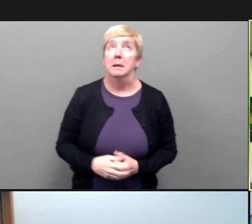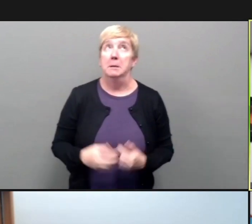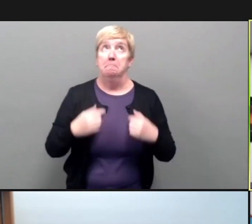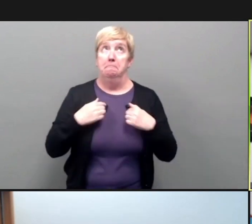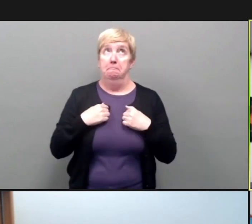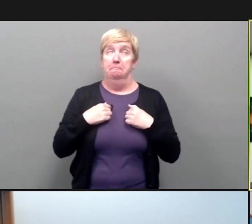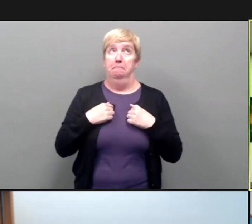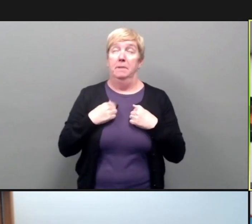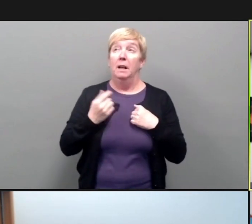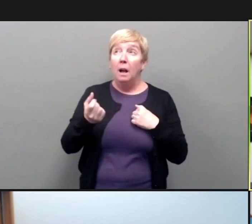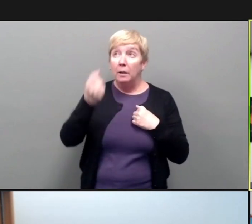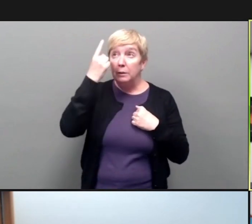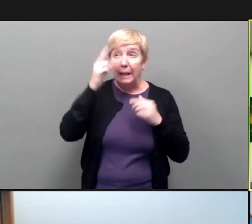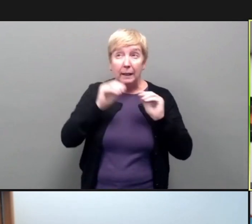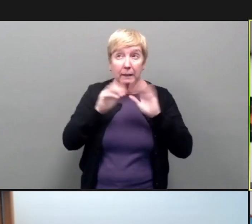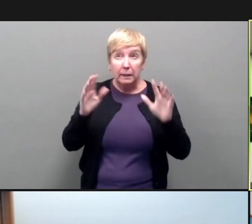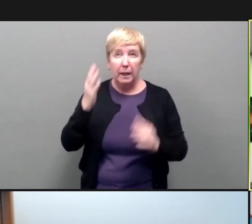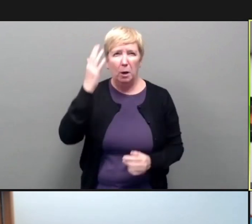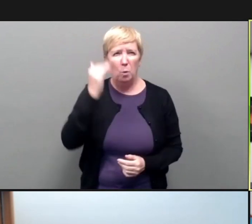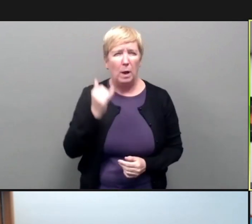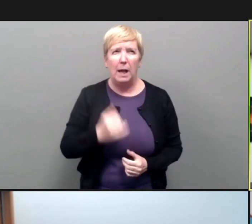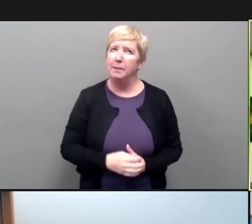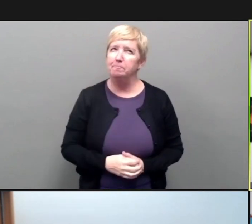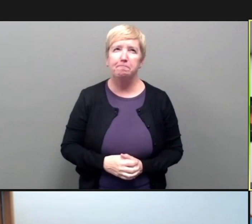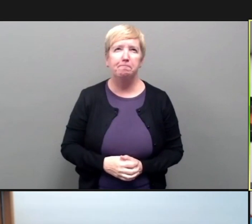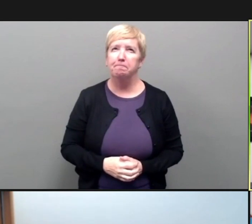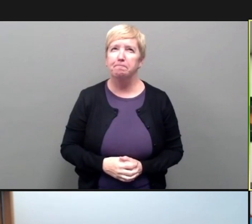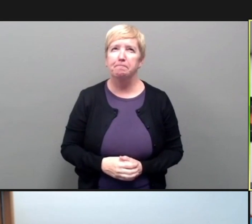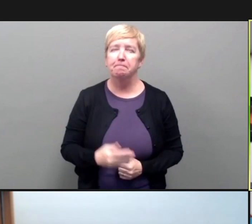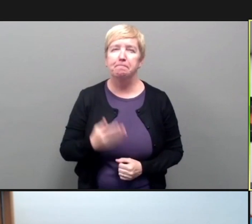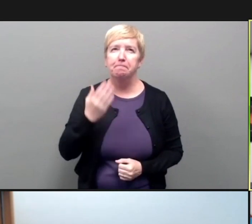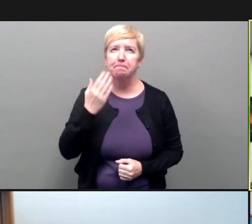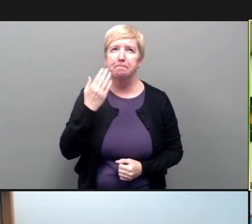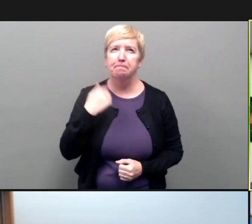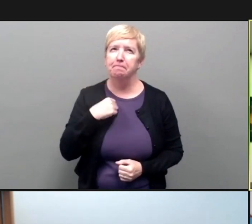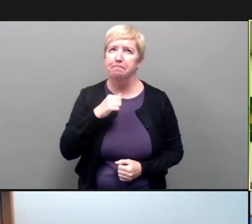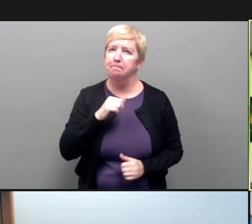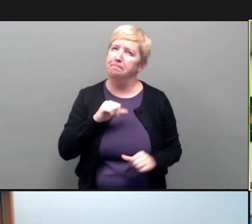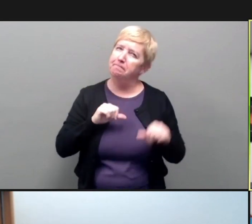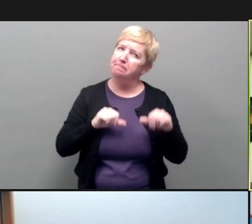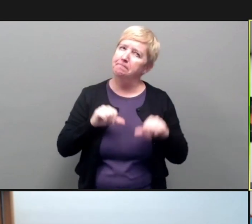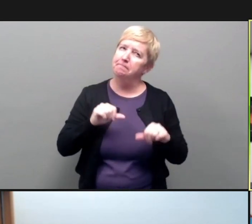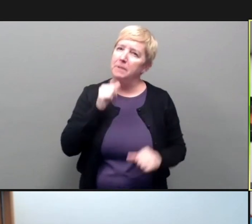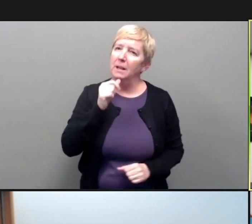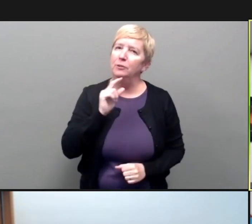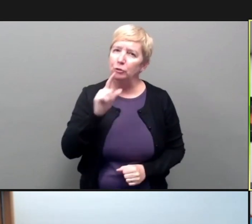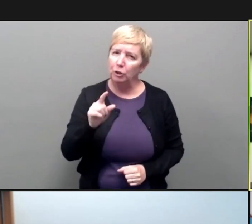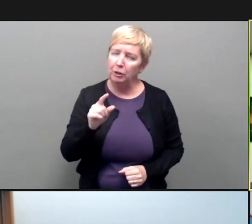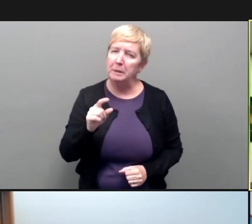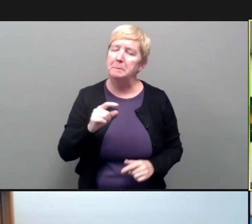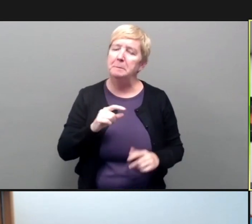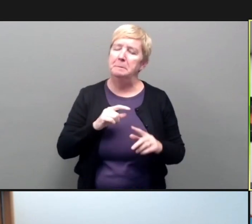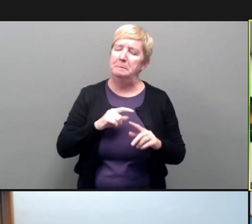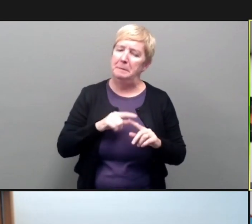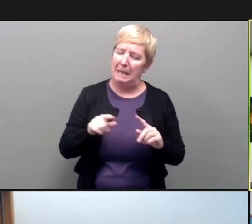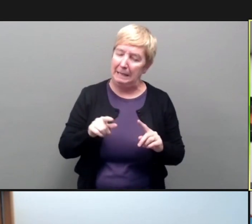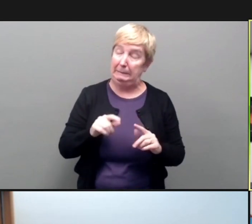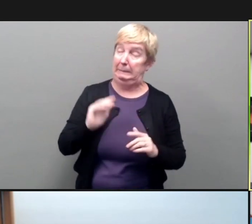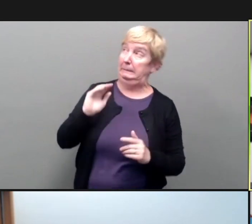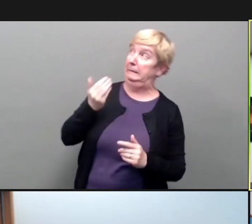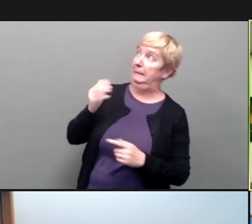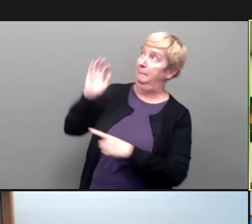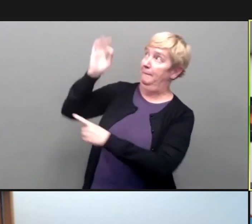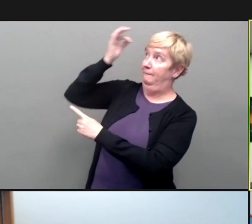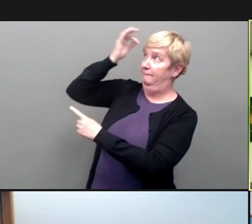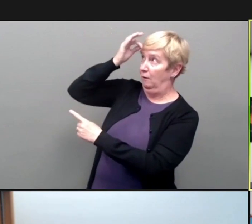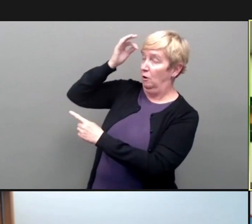understand the reason why the federal government has removed all restrictions